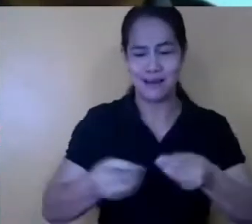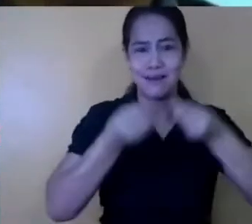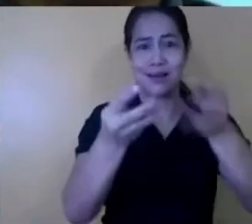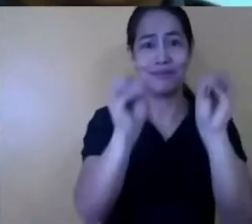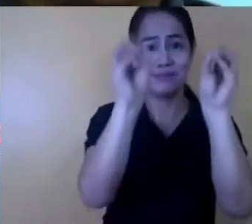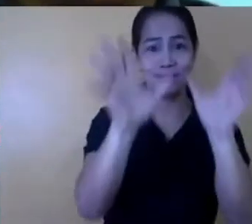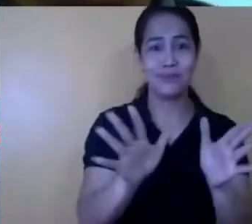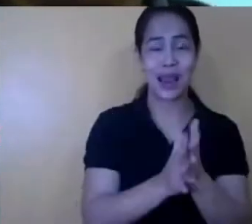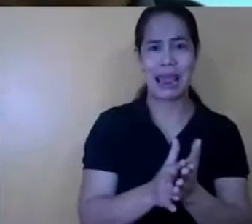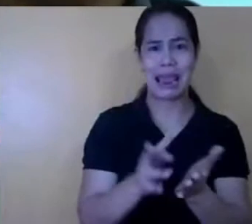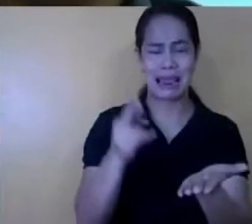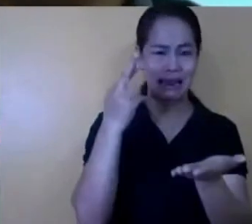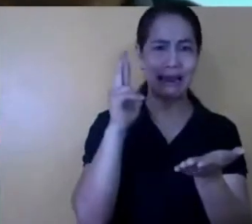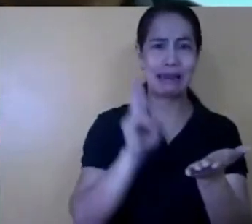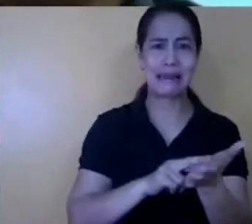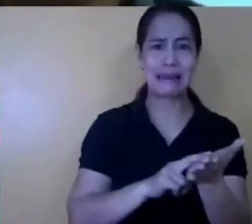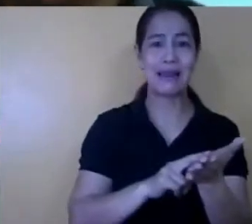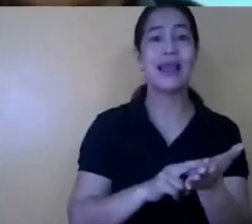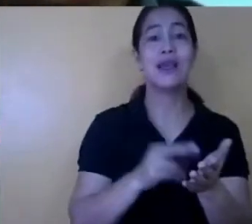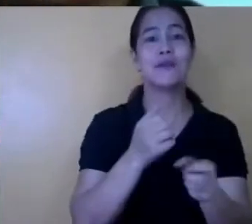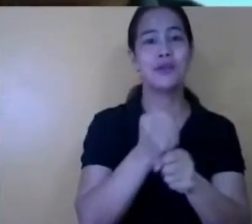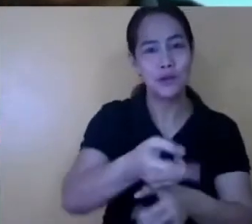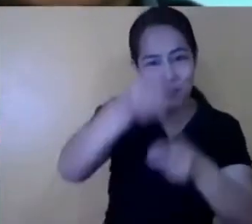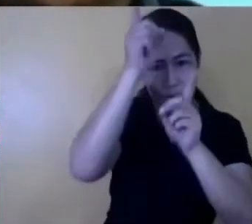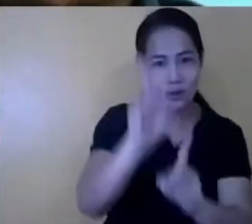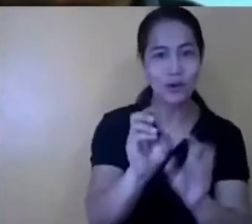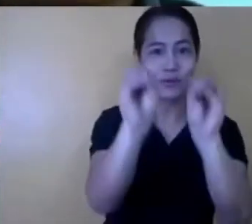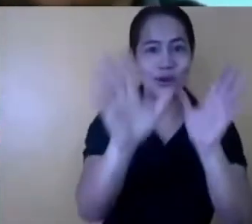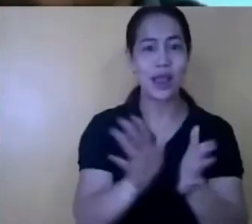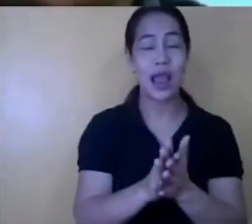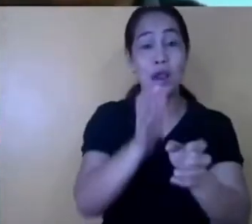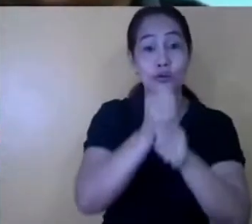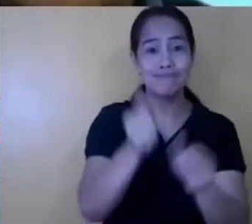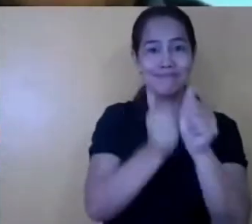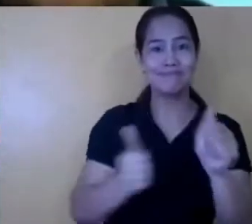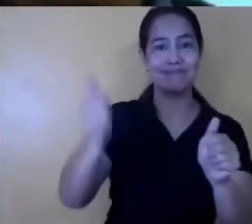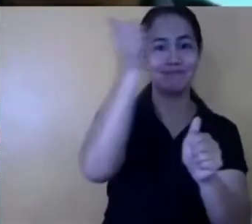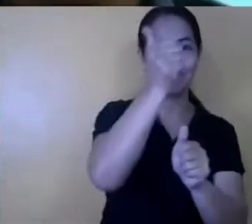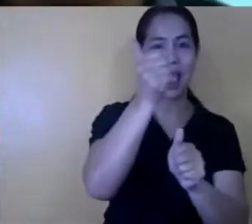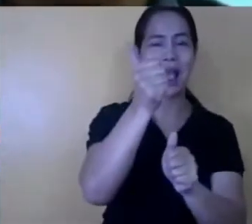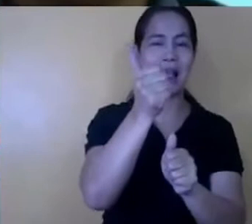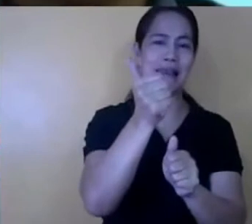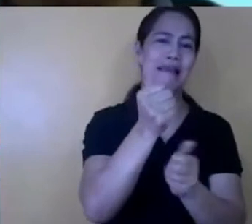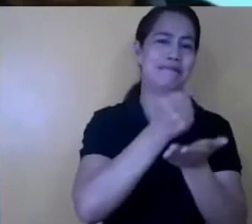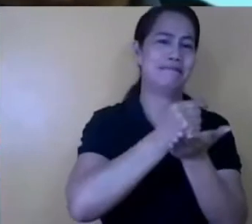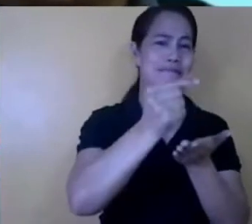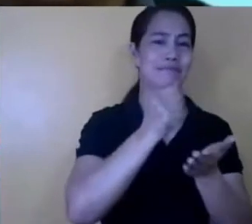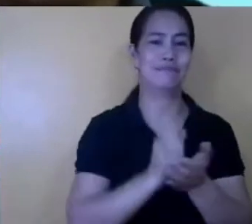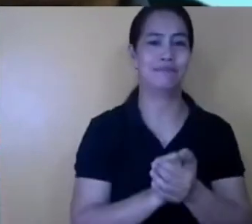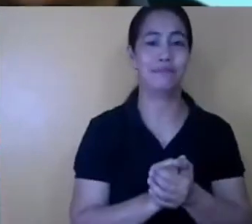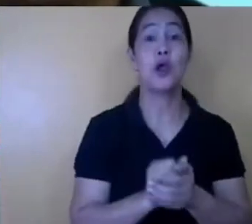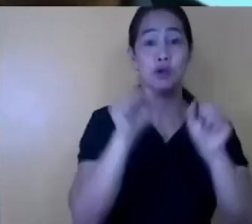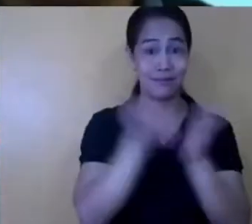in terms of upholding the dignity of teaching, you get an outstanding rating because you were able to identify